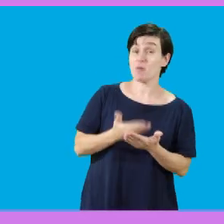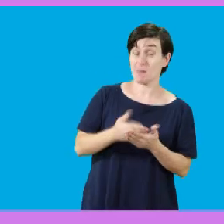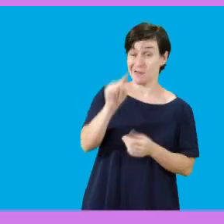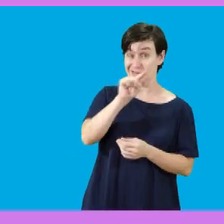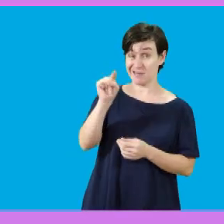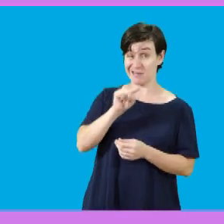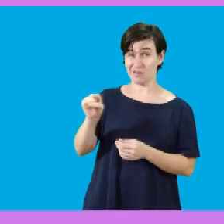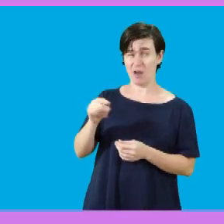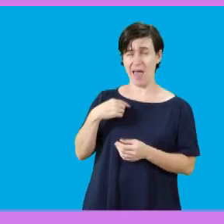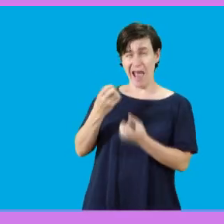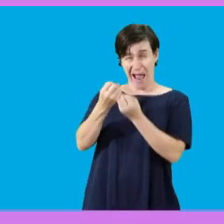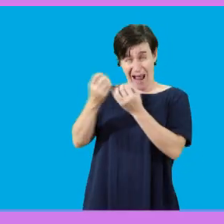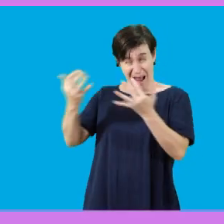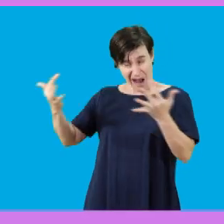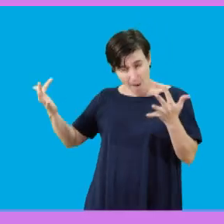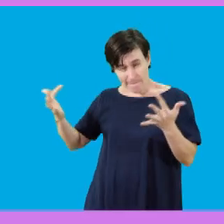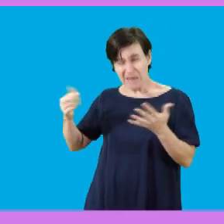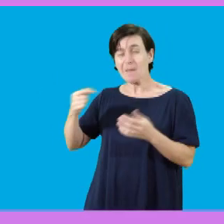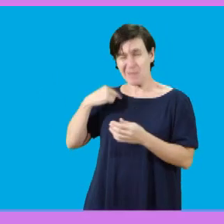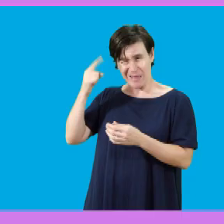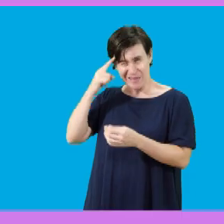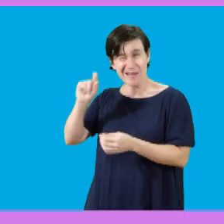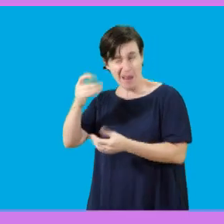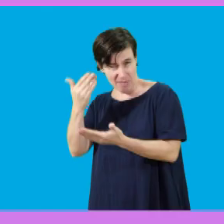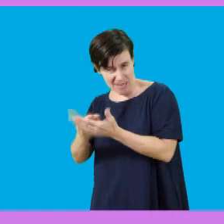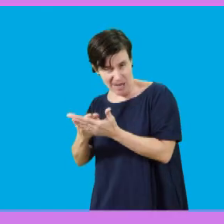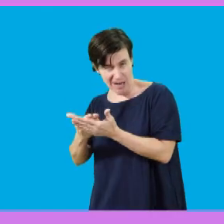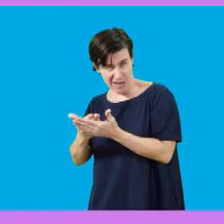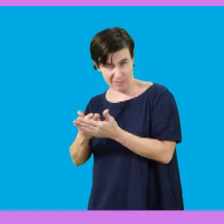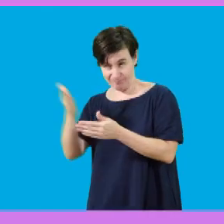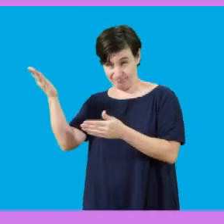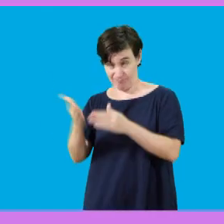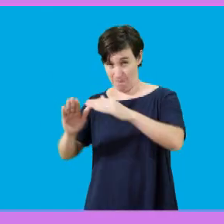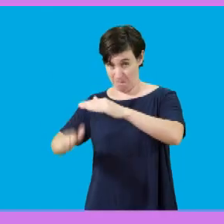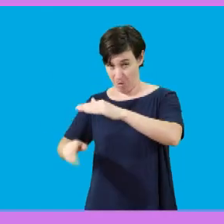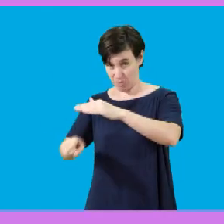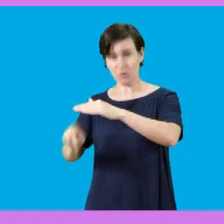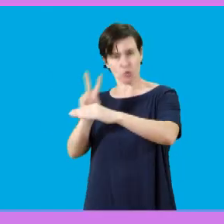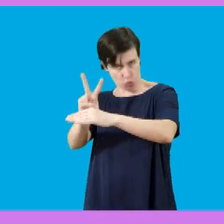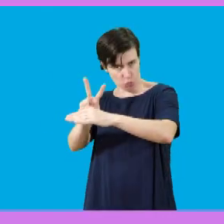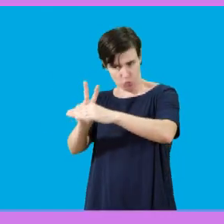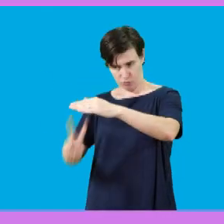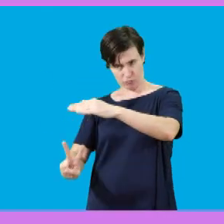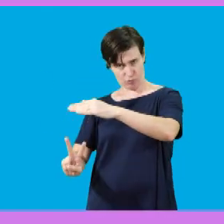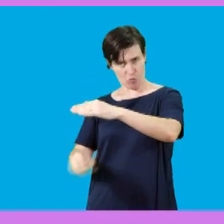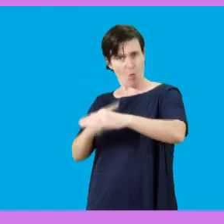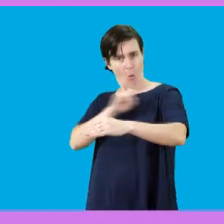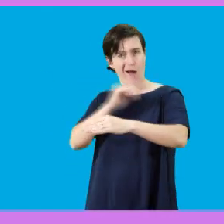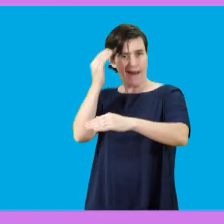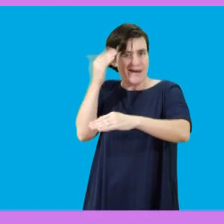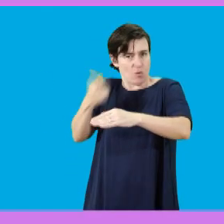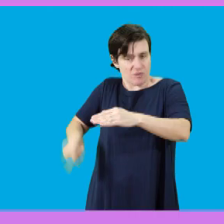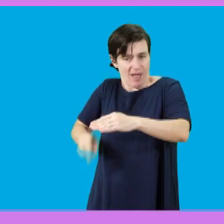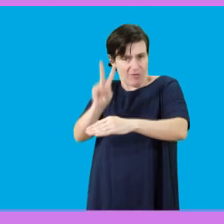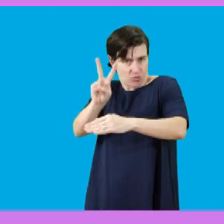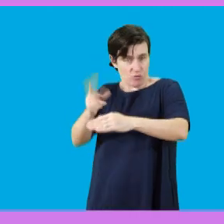say probability is equals to how many outcomes do we have when we toss a coin? How many outcomes in this particular event? We've got two